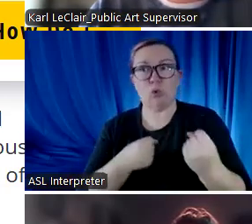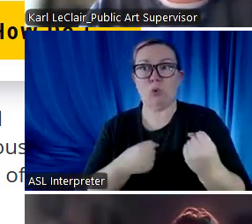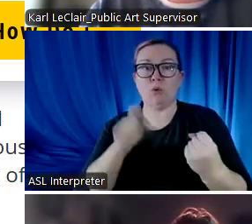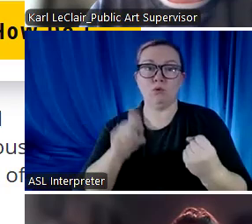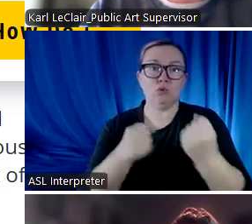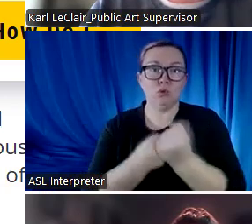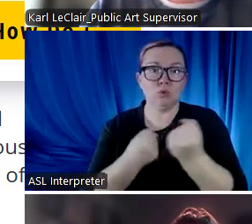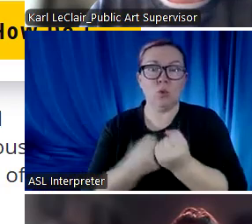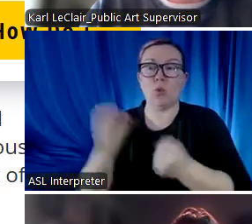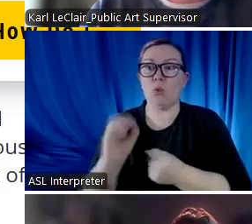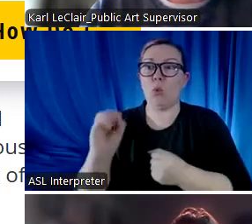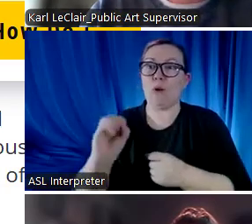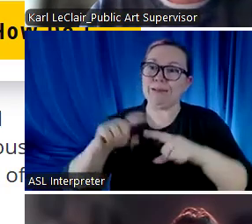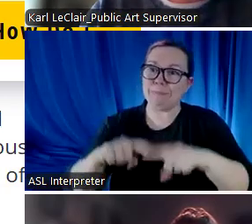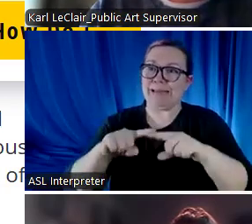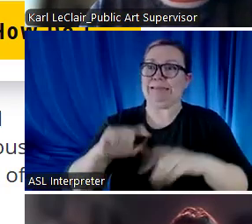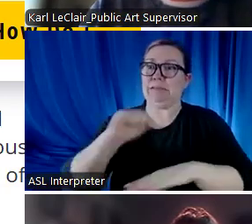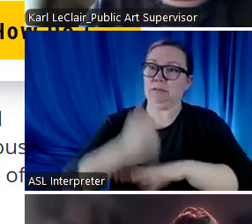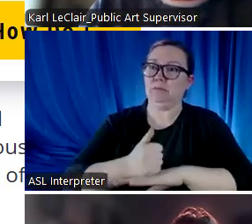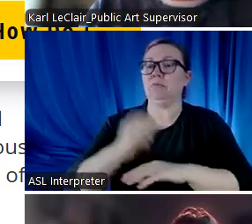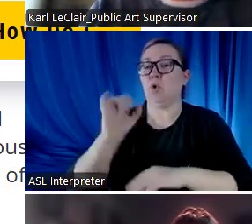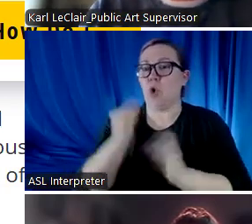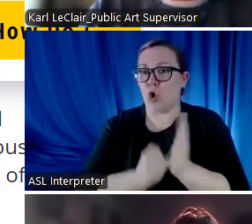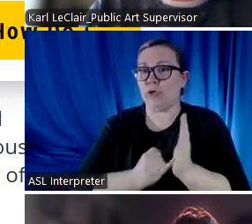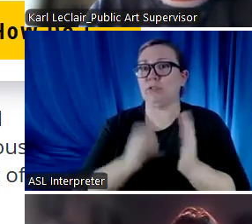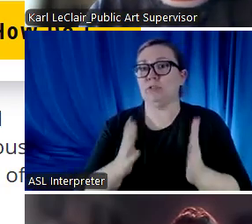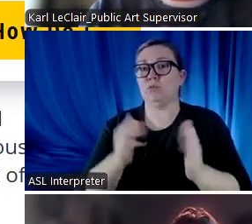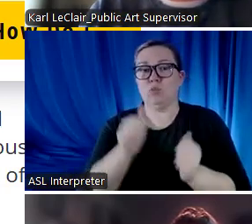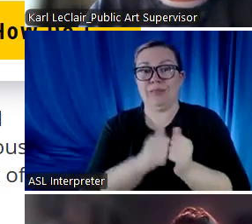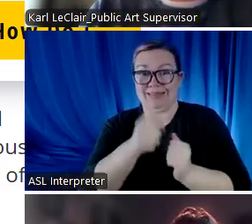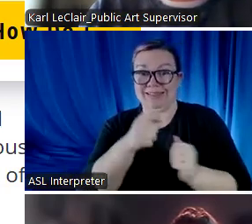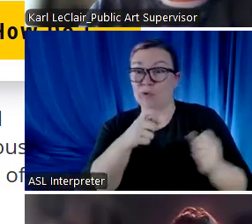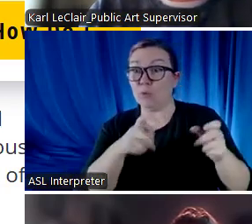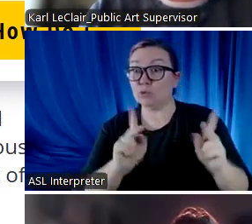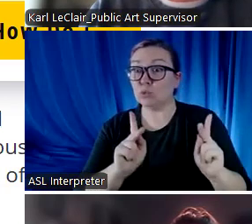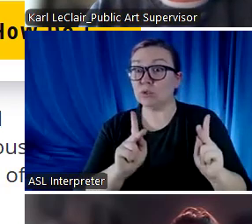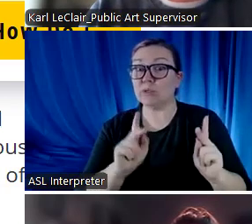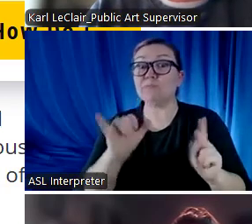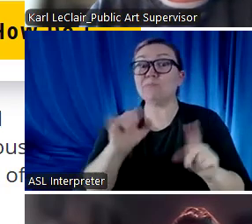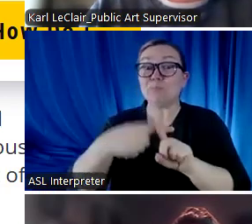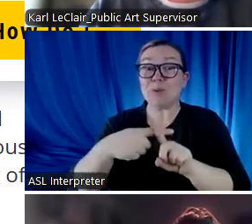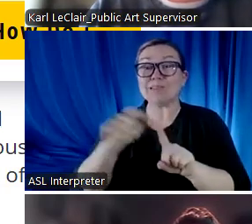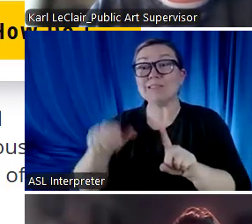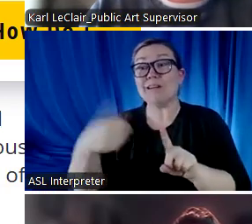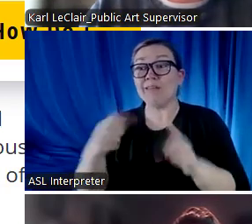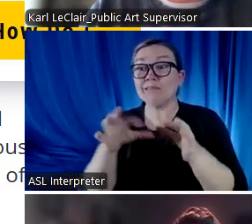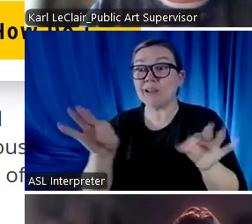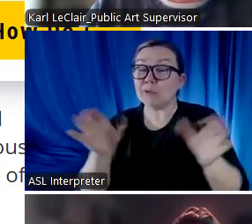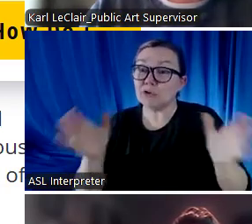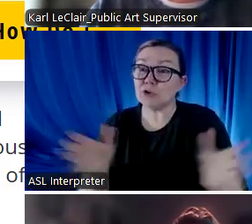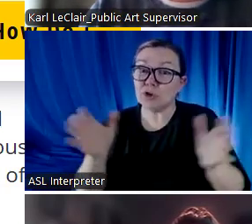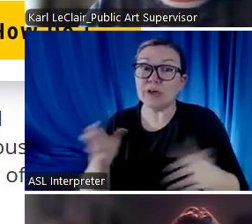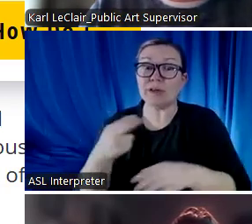an Oregon-based artist with this opportunity. And then the other encouraging language, so Hillsborough, Washington